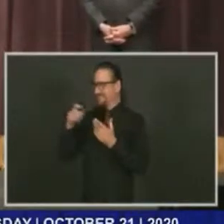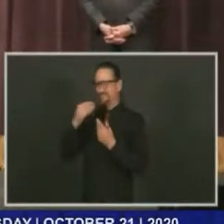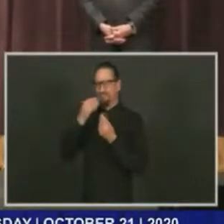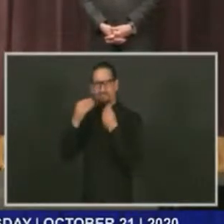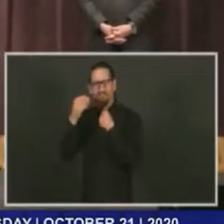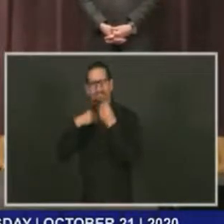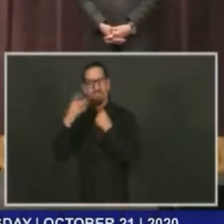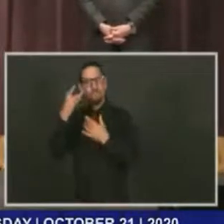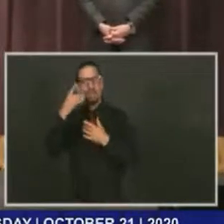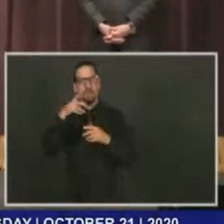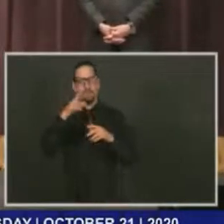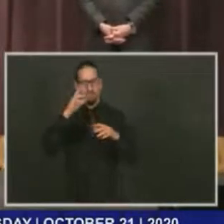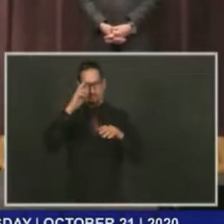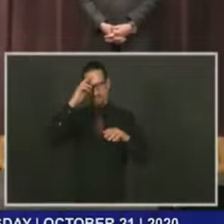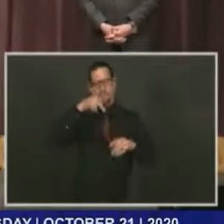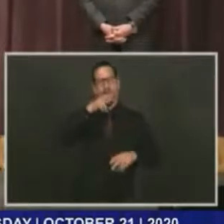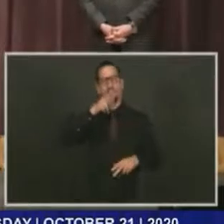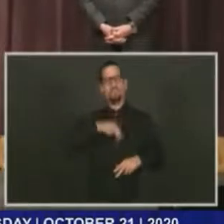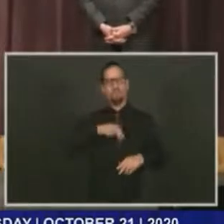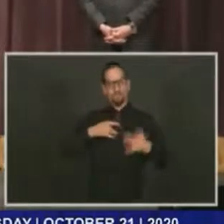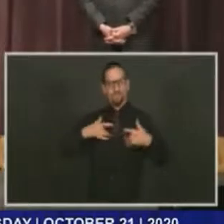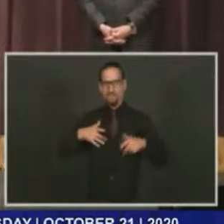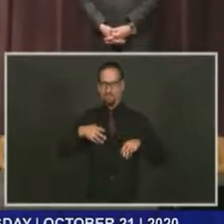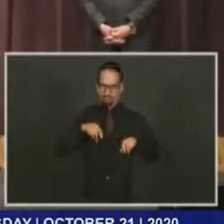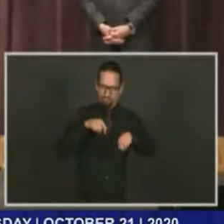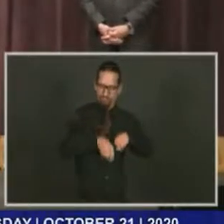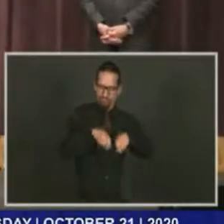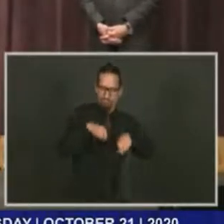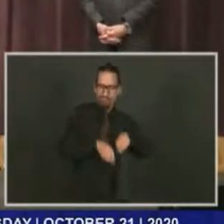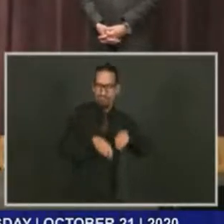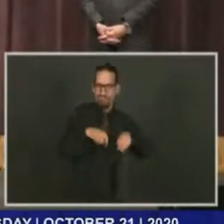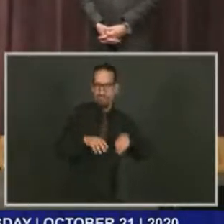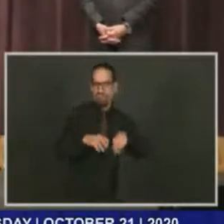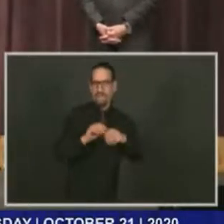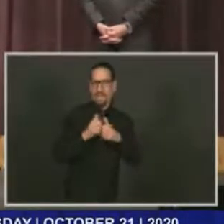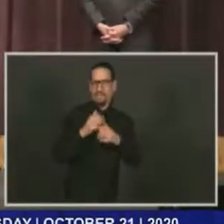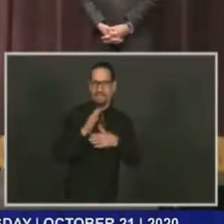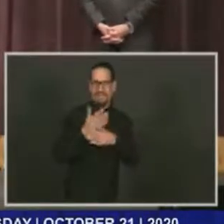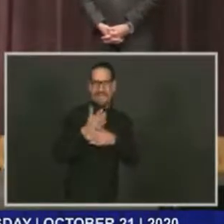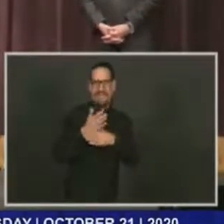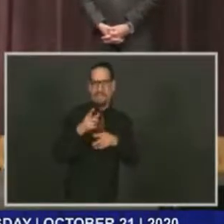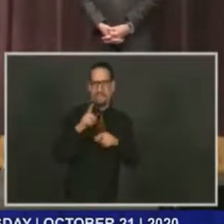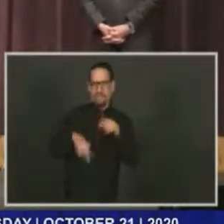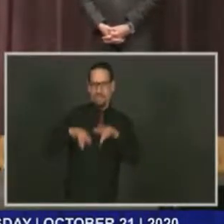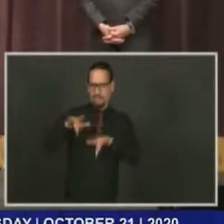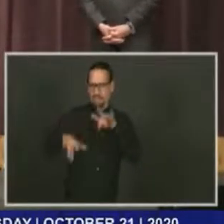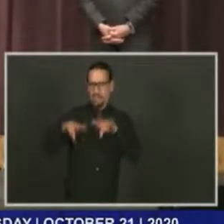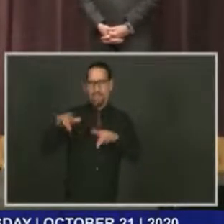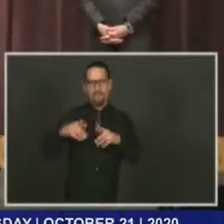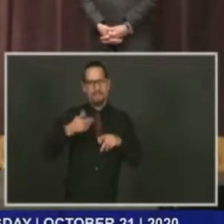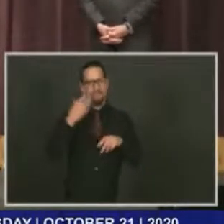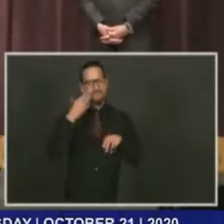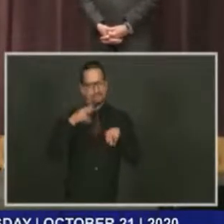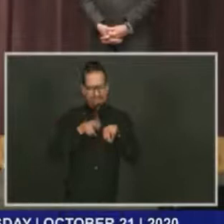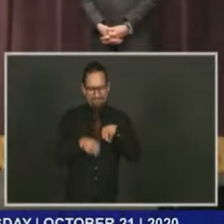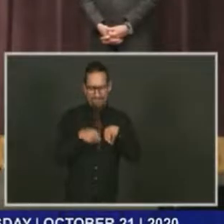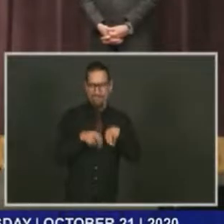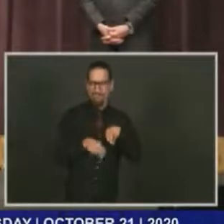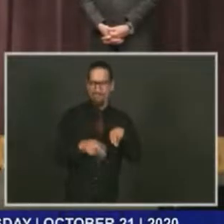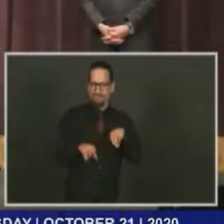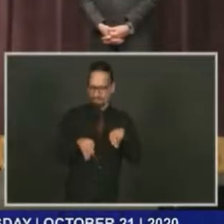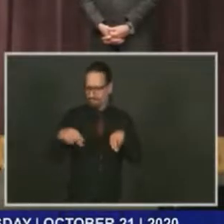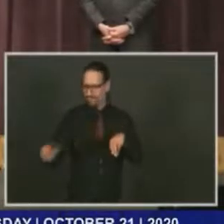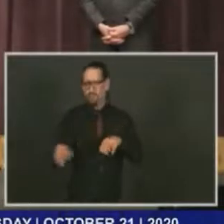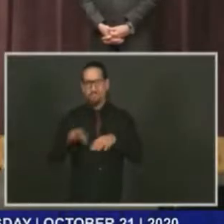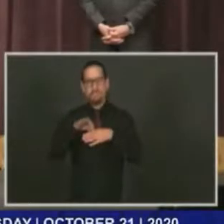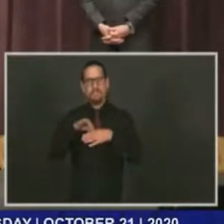to people who are planning their dinner and how they have to logistically handle this, and to the people who say, I'm going to do whatever I want to do